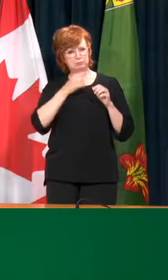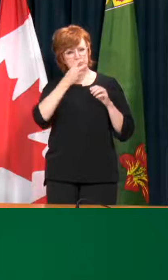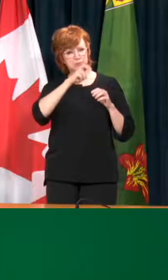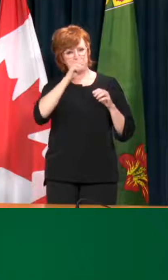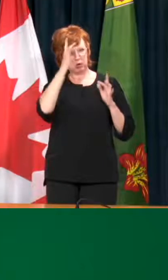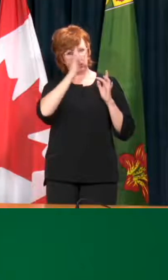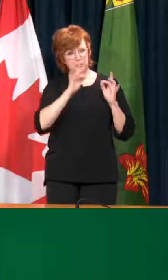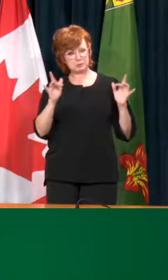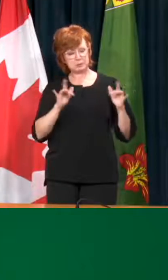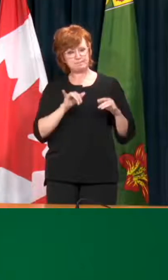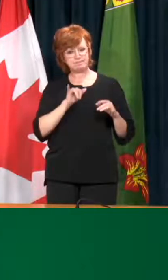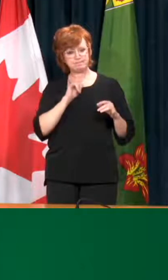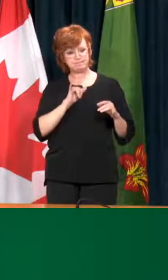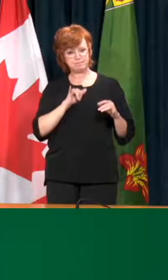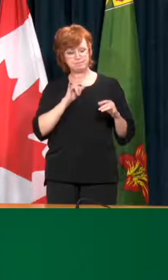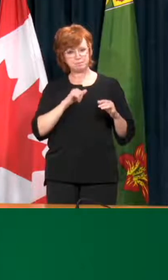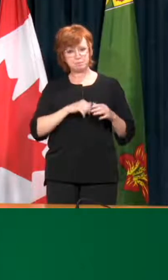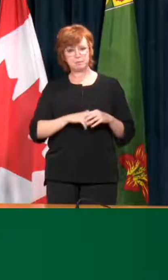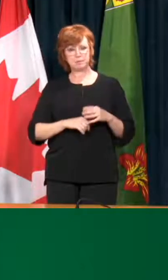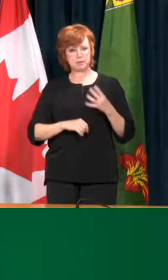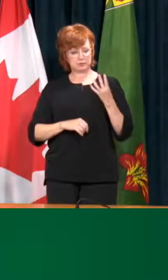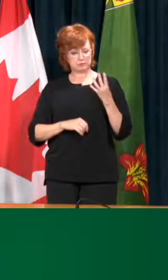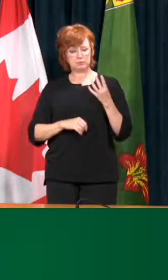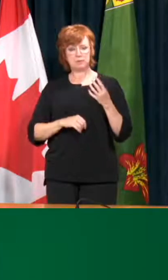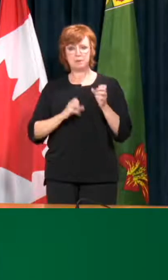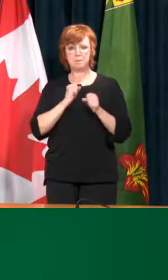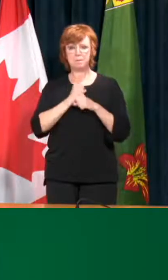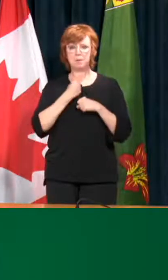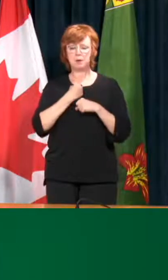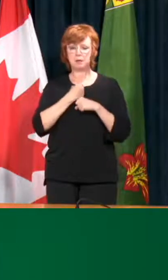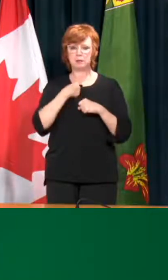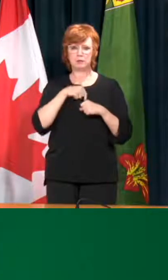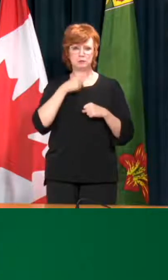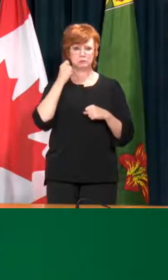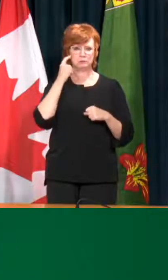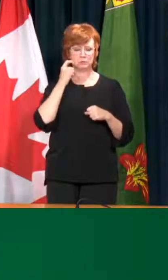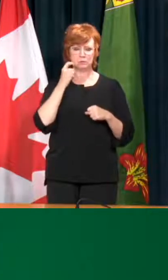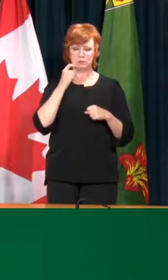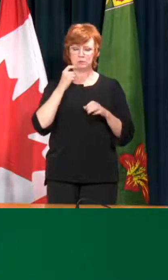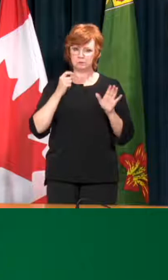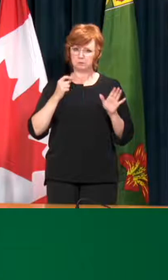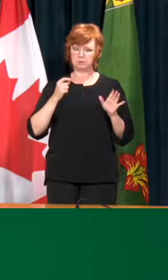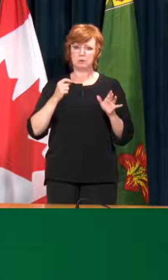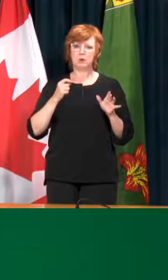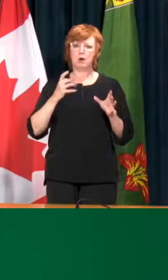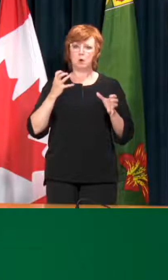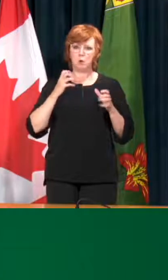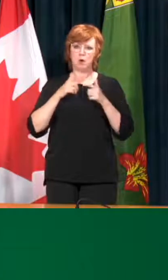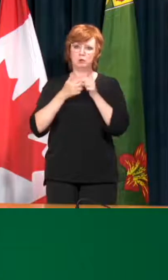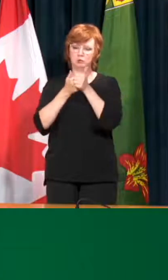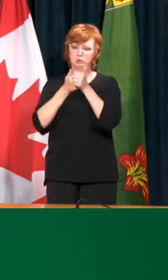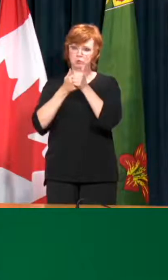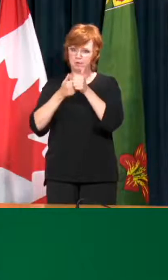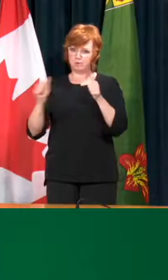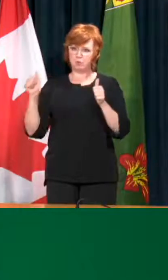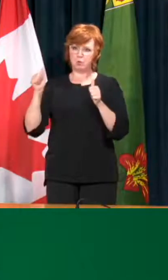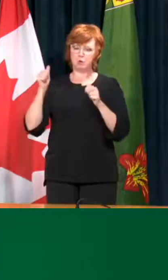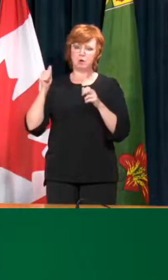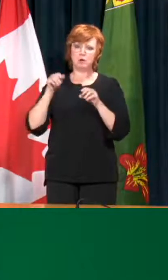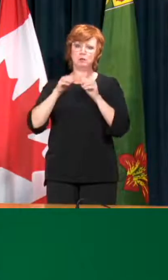we need many cases to result in a few hospitalizations, we certainly want to make sure that we're not missing community transmission, and that's why public health is